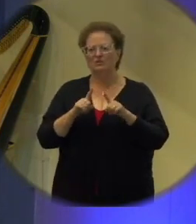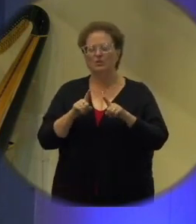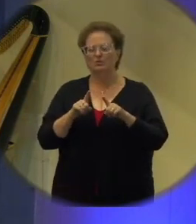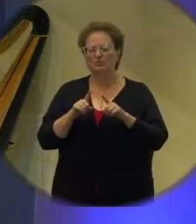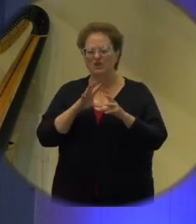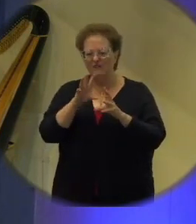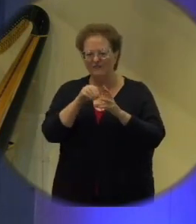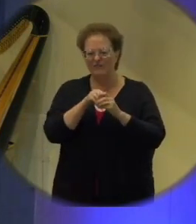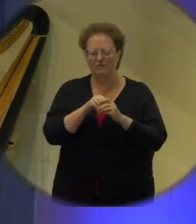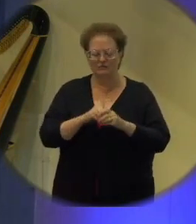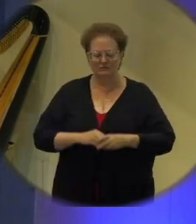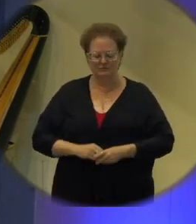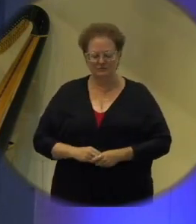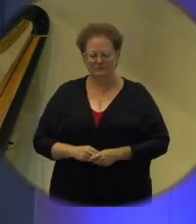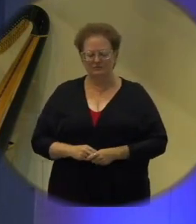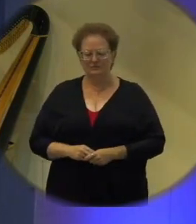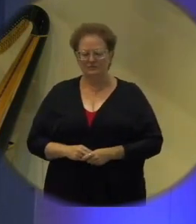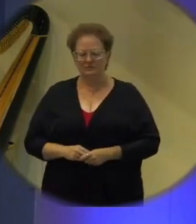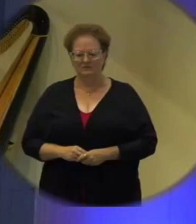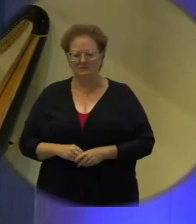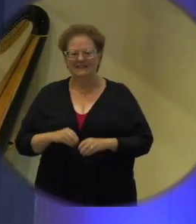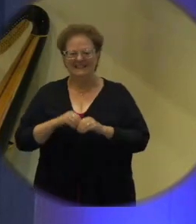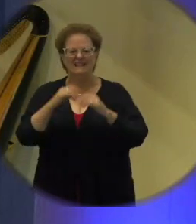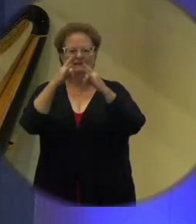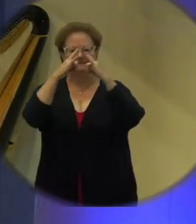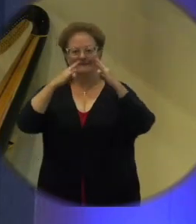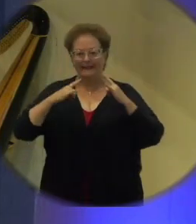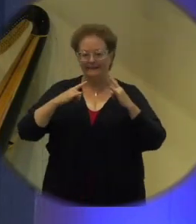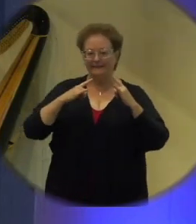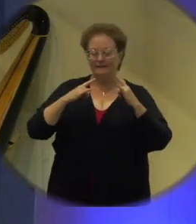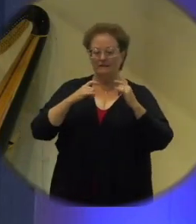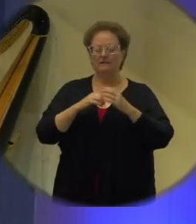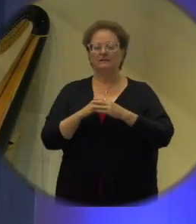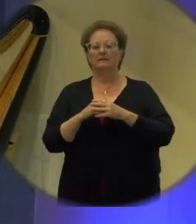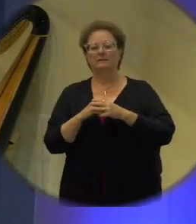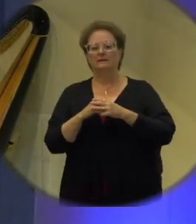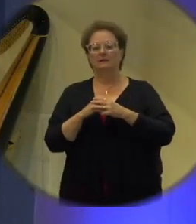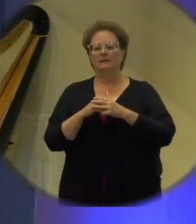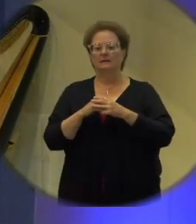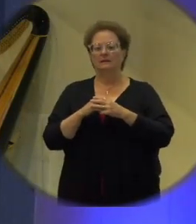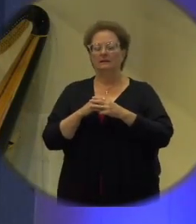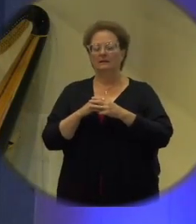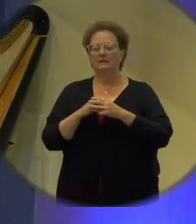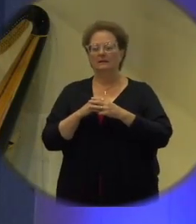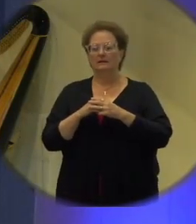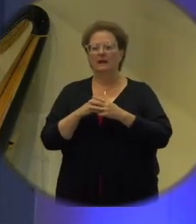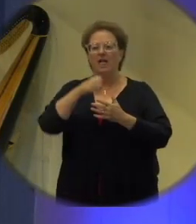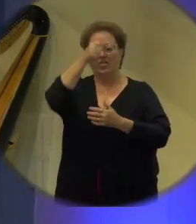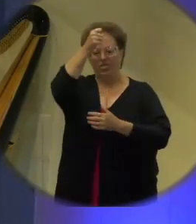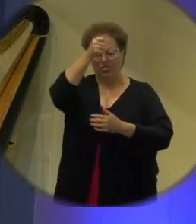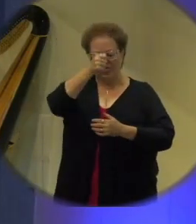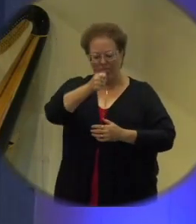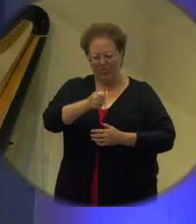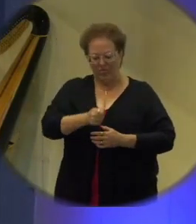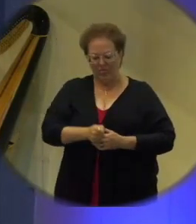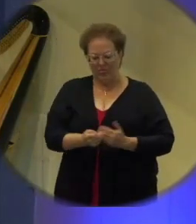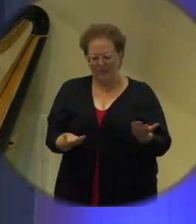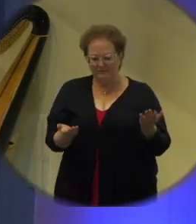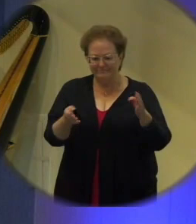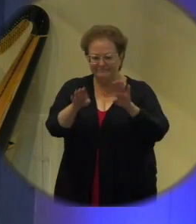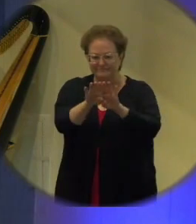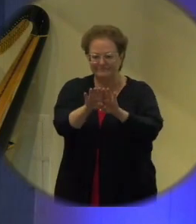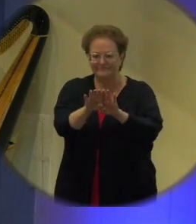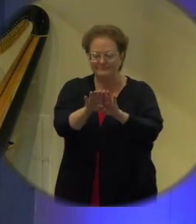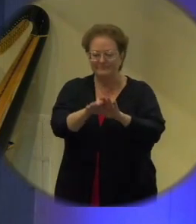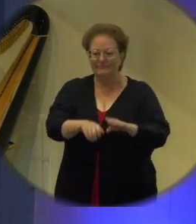trip. They're in a canvas, you know, tent. She is closing it for the night, the zipper, as they're getting in the